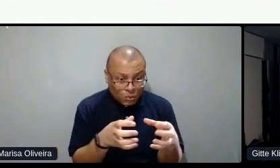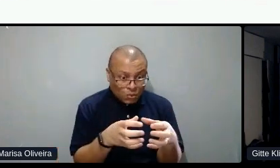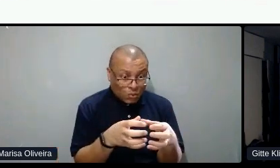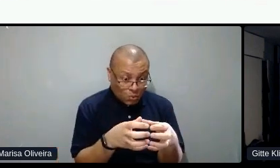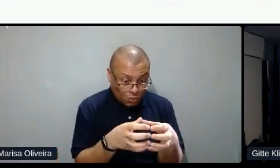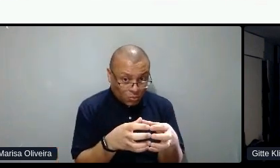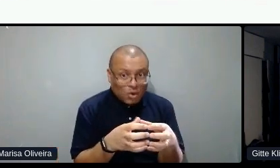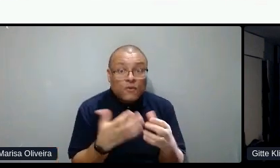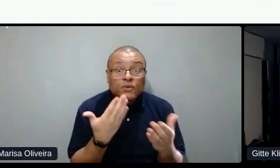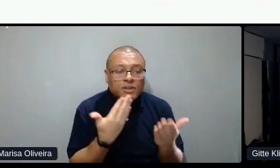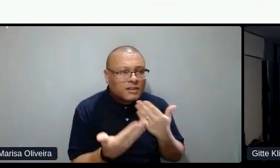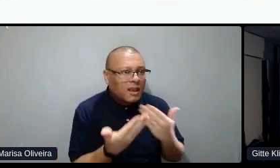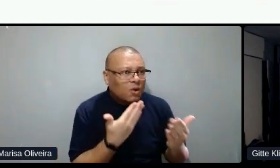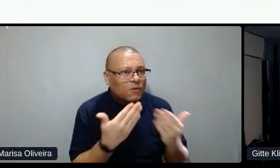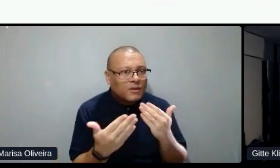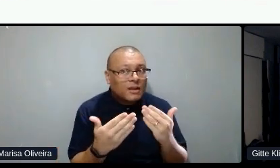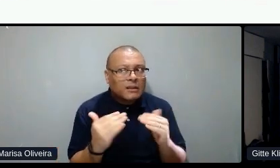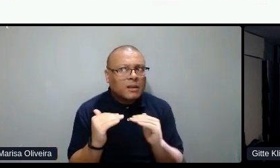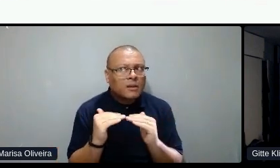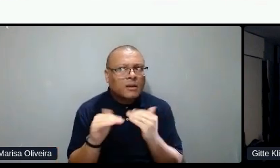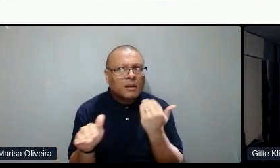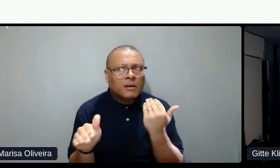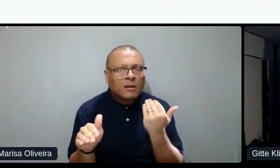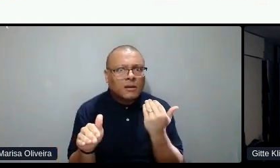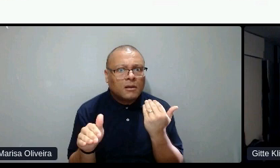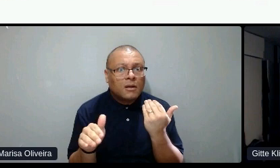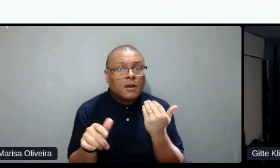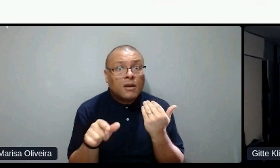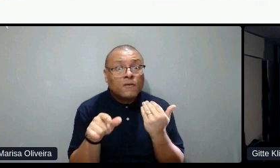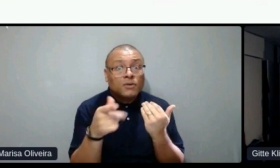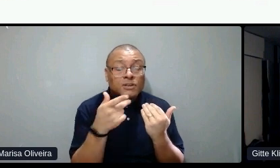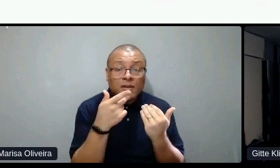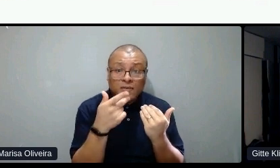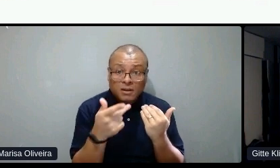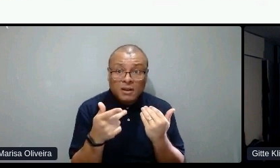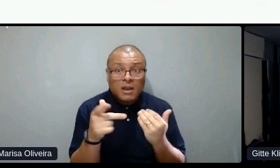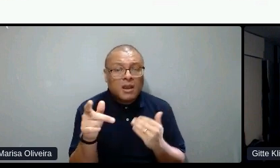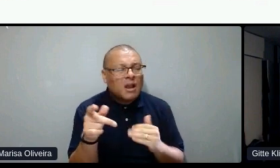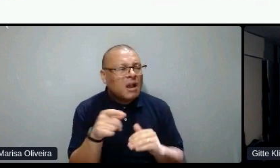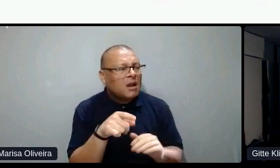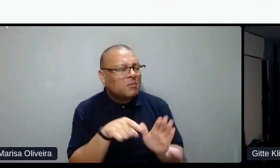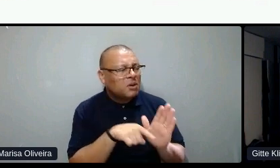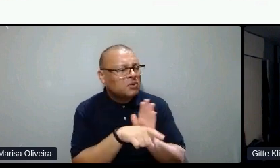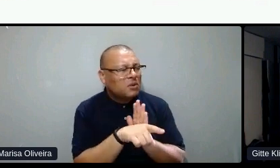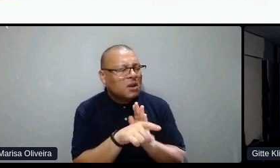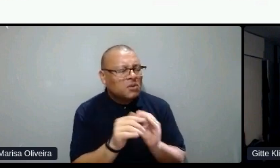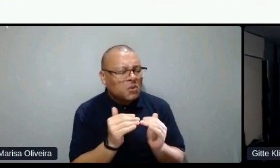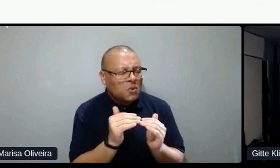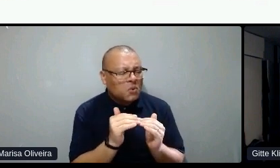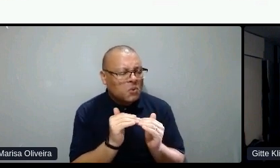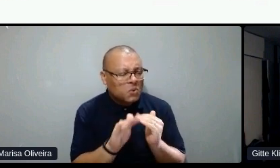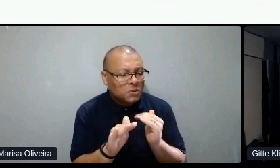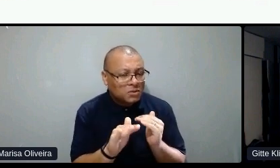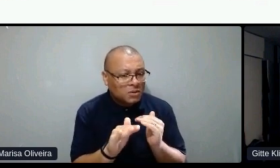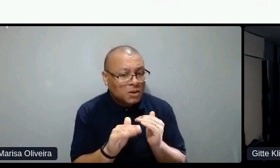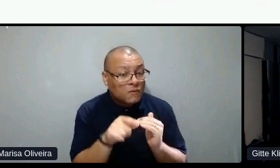for instance, it's not going to be necessarily be comfortable to say, I actually don't agree. There are some things here we need to look